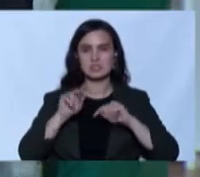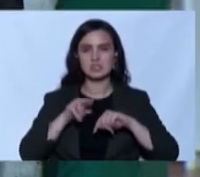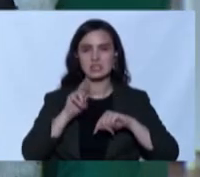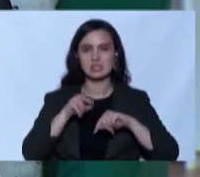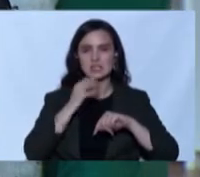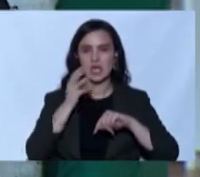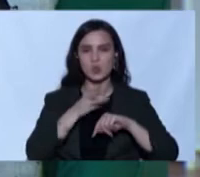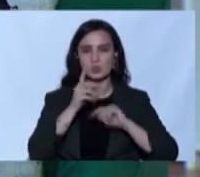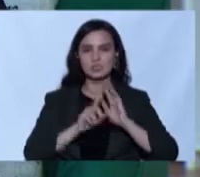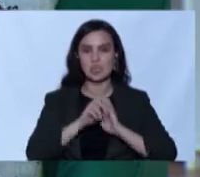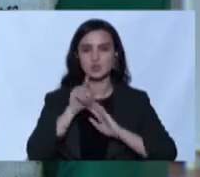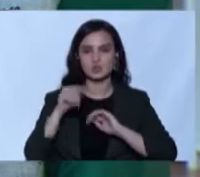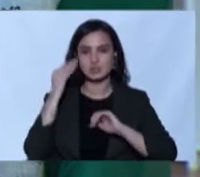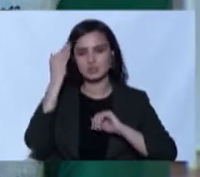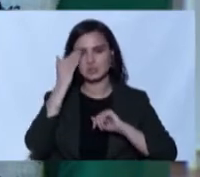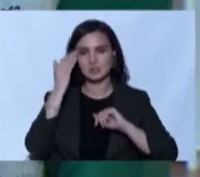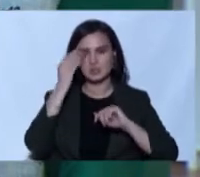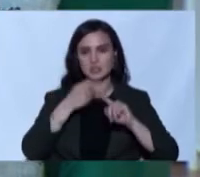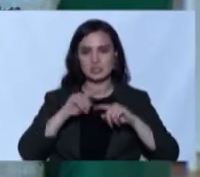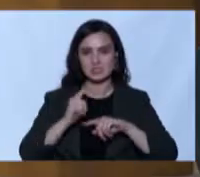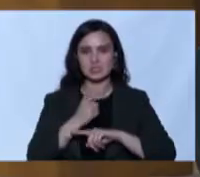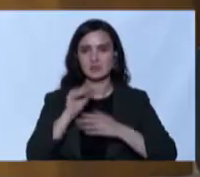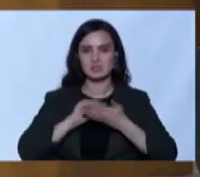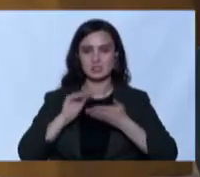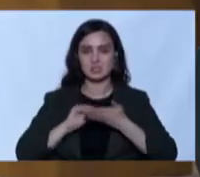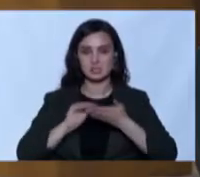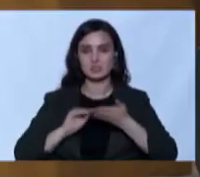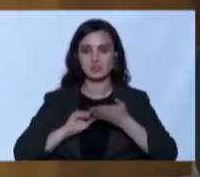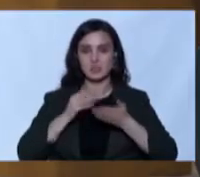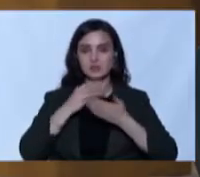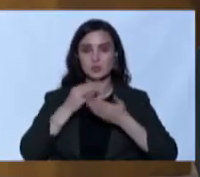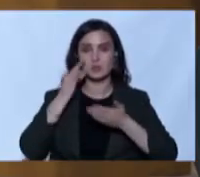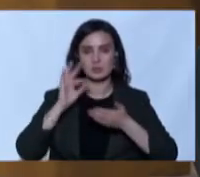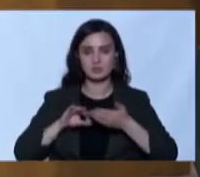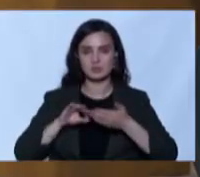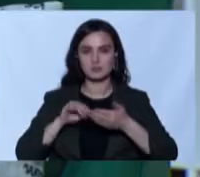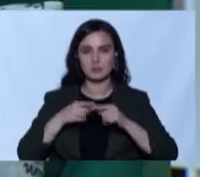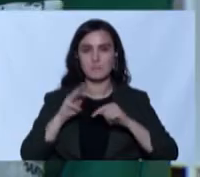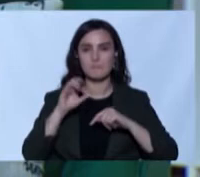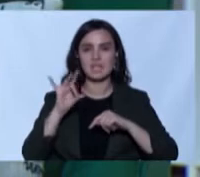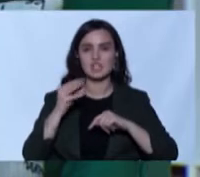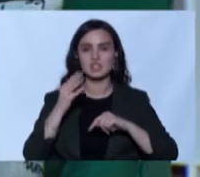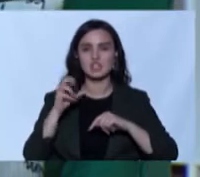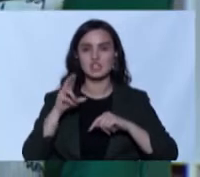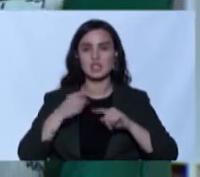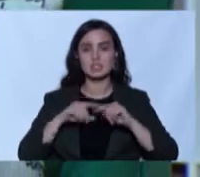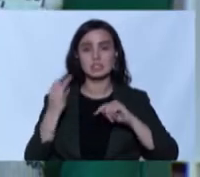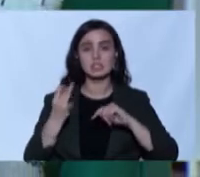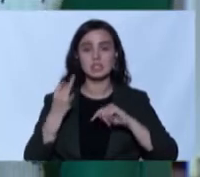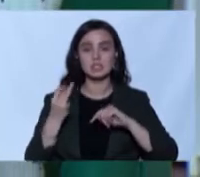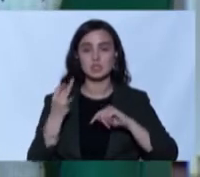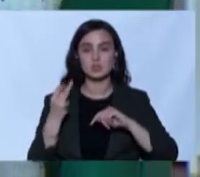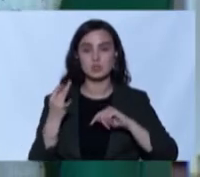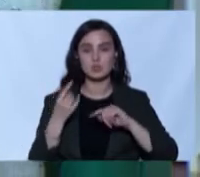they start seeing these nightmares, again, he is writing from experience, much like Mary Shelley. Now, the interesting